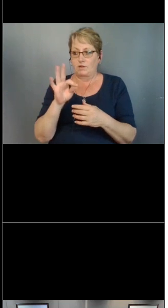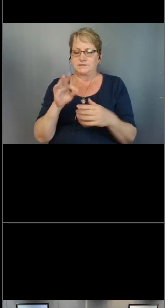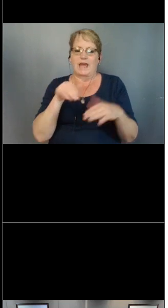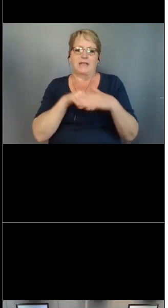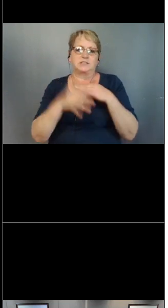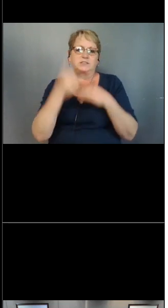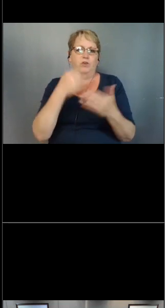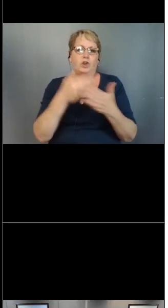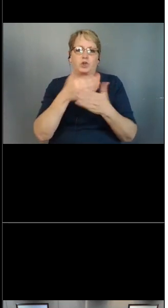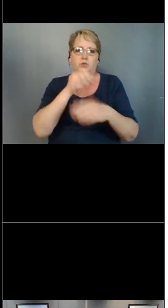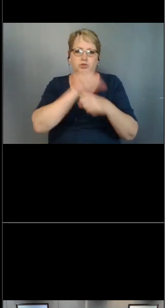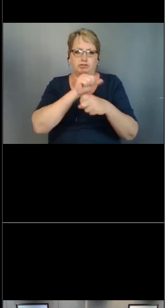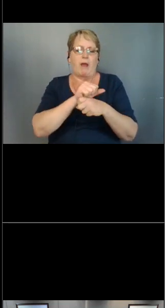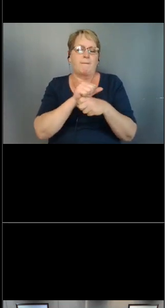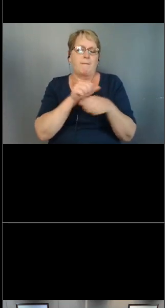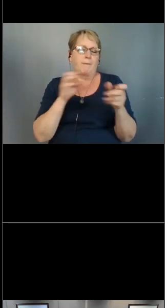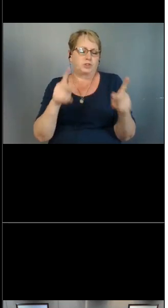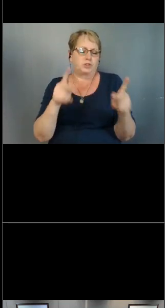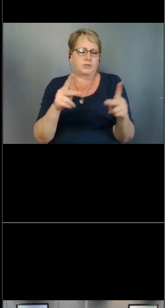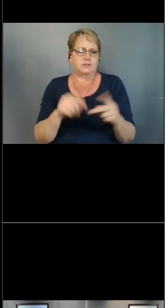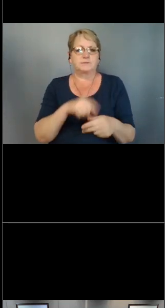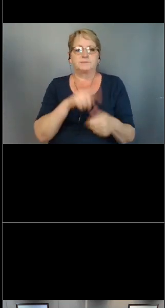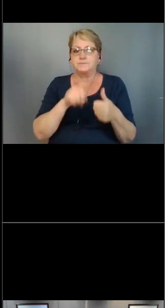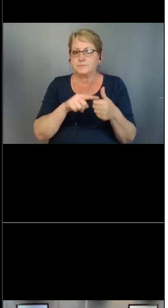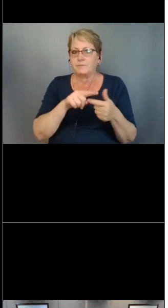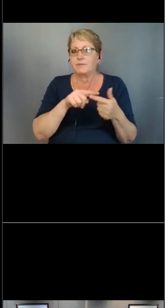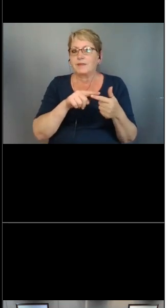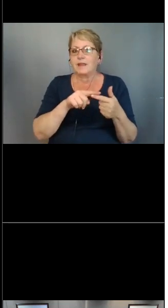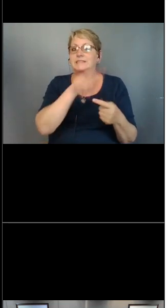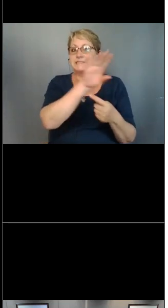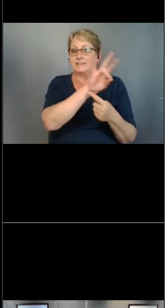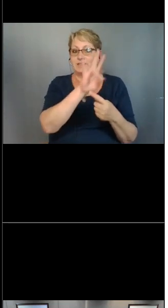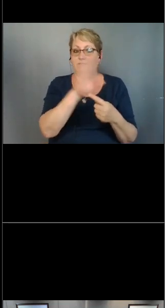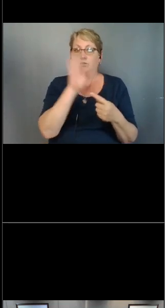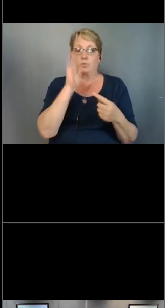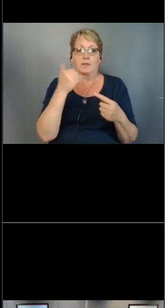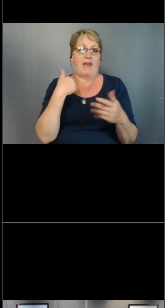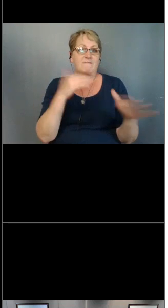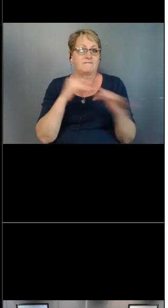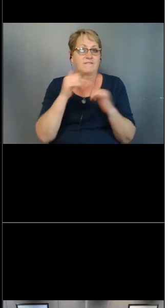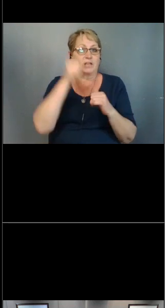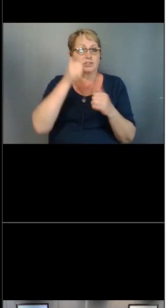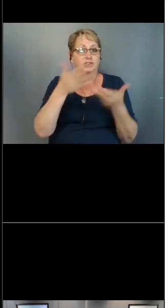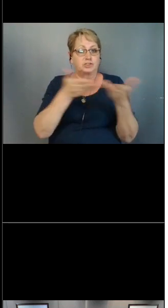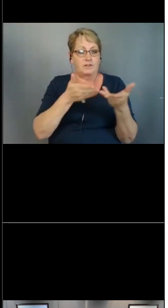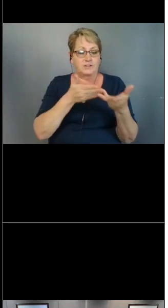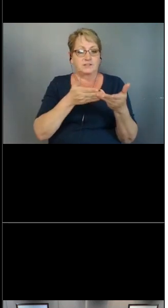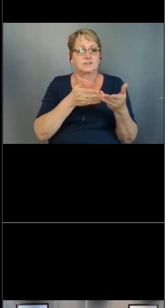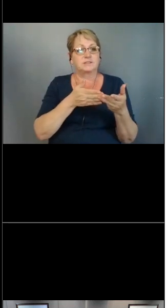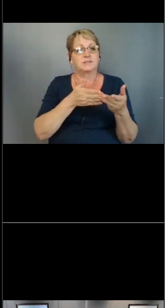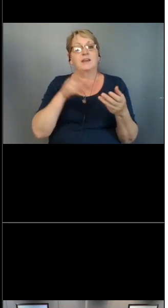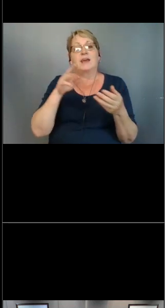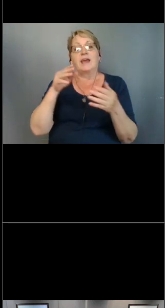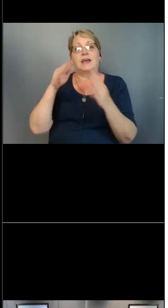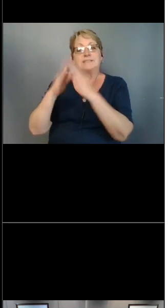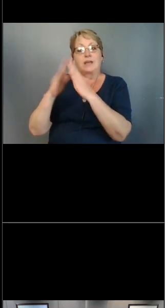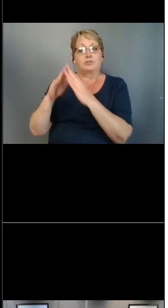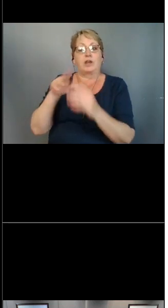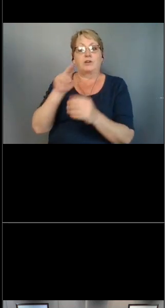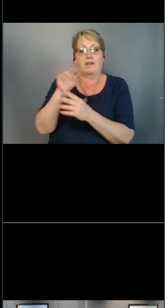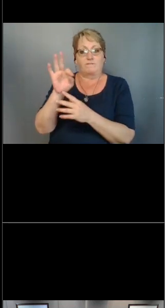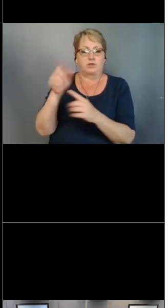us achieve these goals. The 77 will provide faster service between downtown Niagara Falls and points in Buffalo. The 59